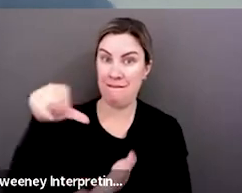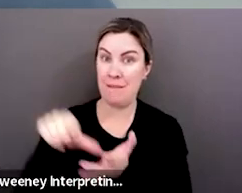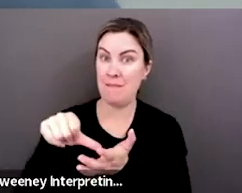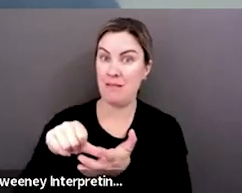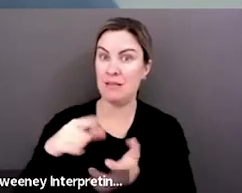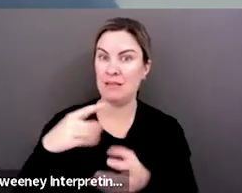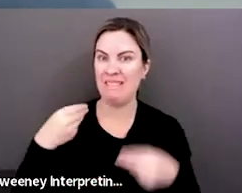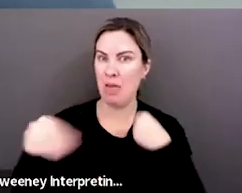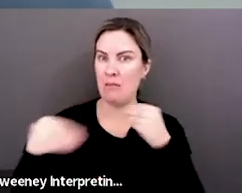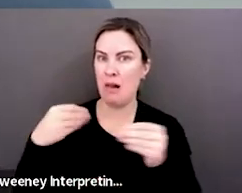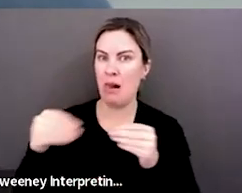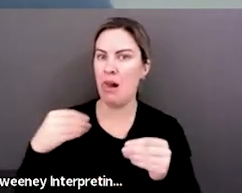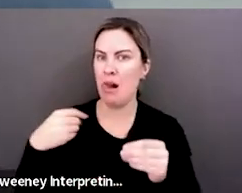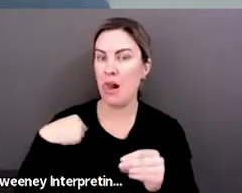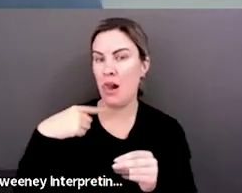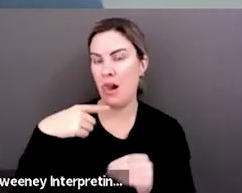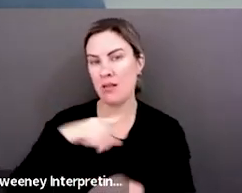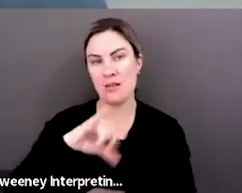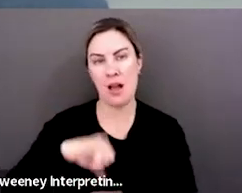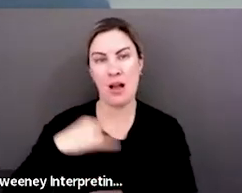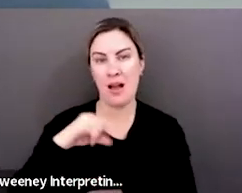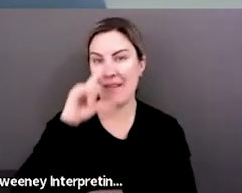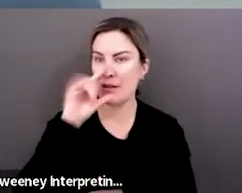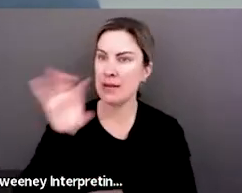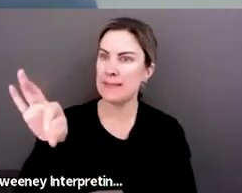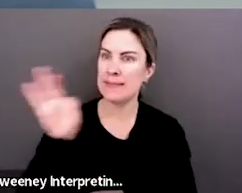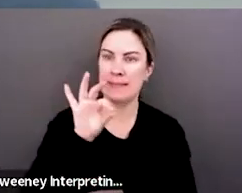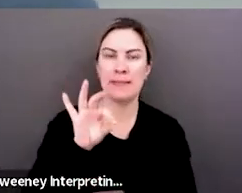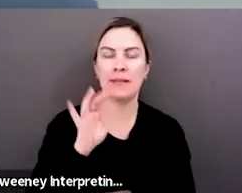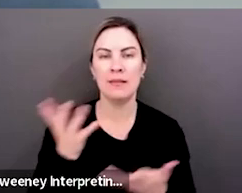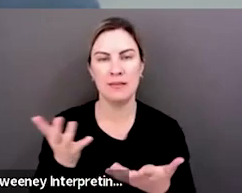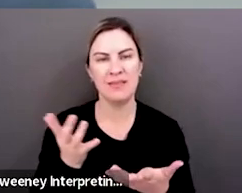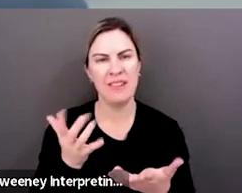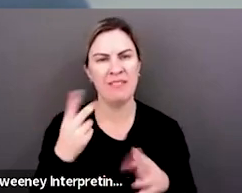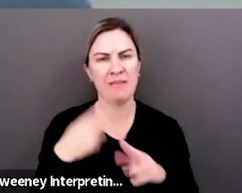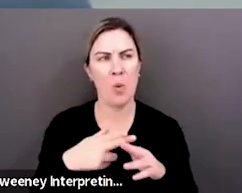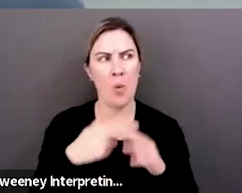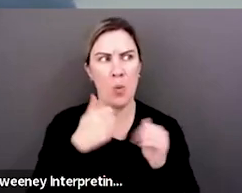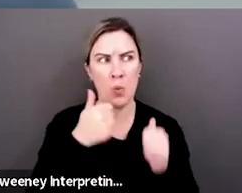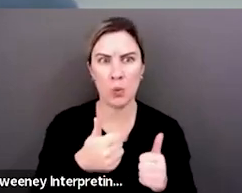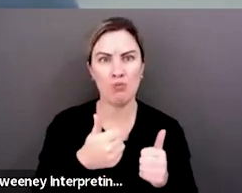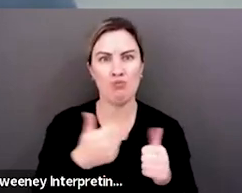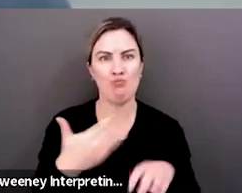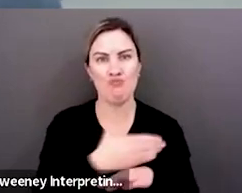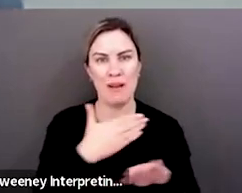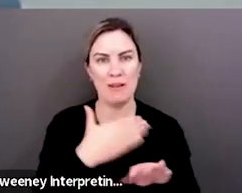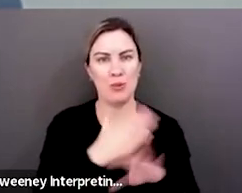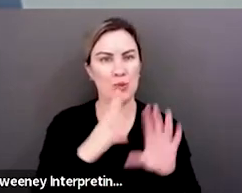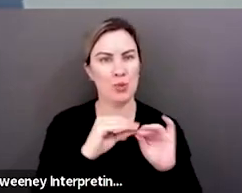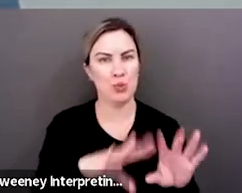into, and they dip into it for really practical things that are, again, solutions and suggestions are being suggested by the people